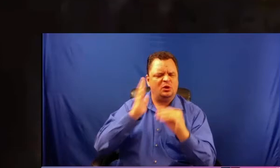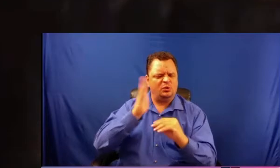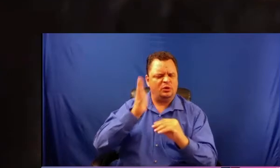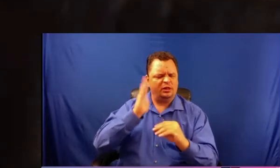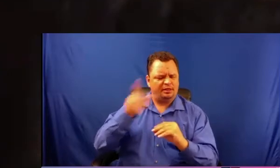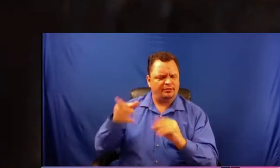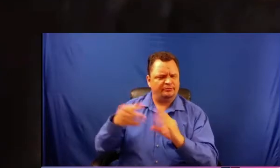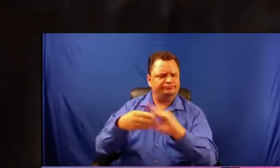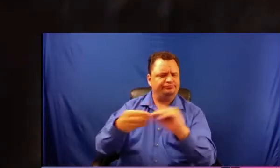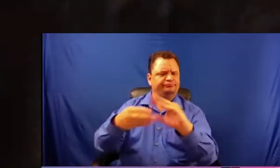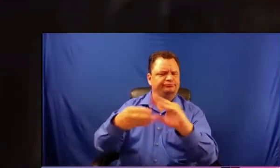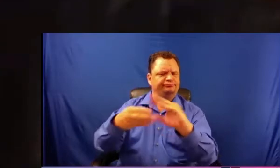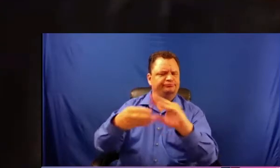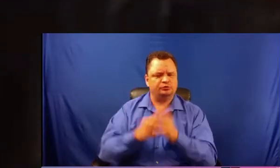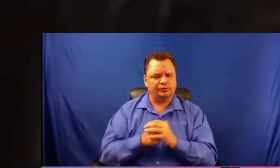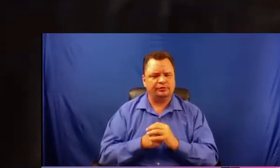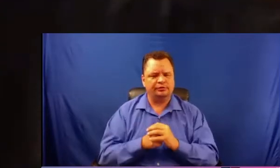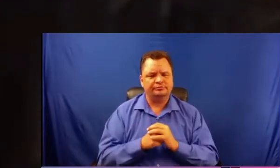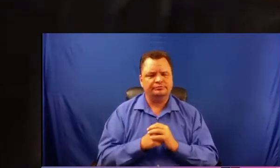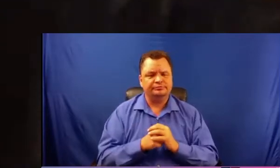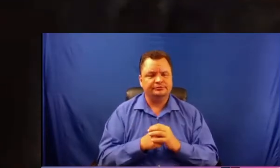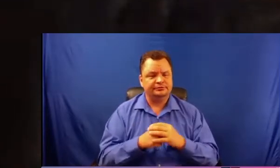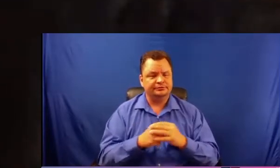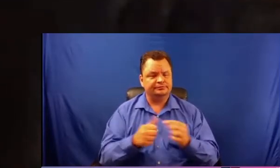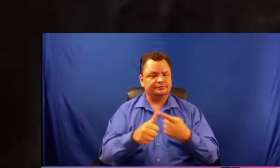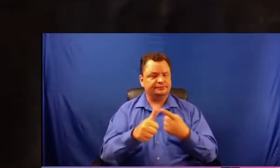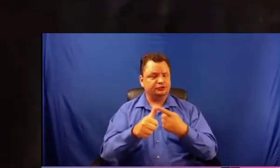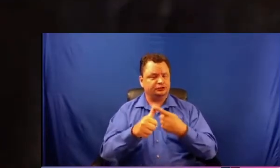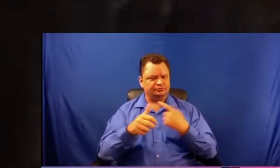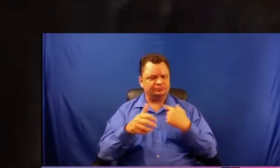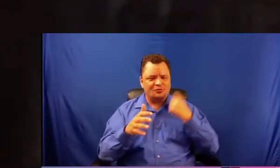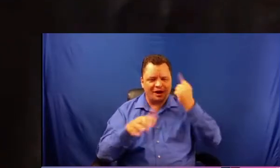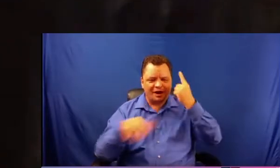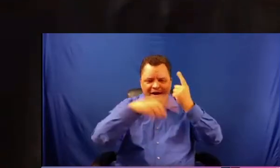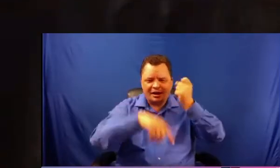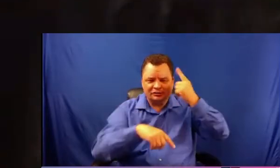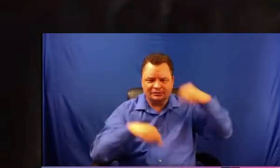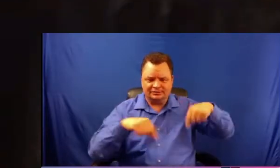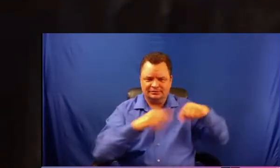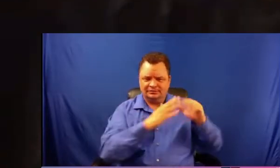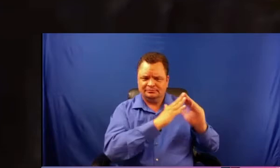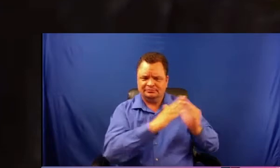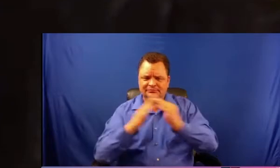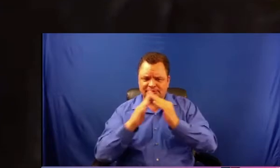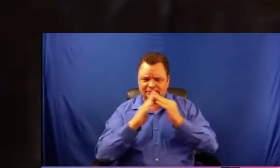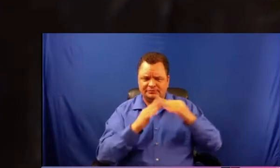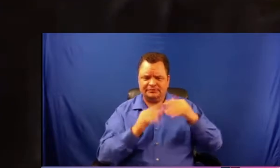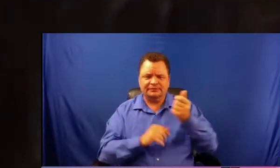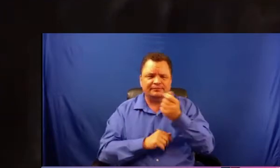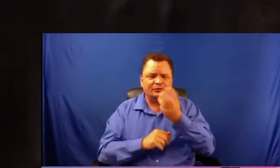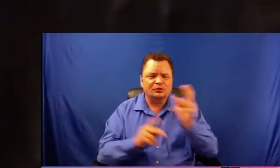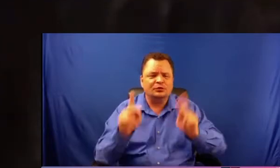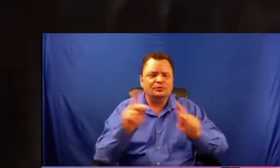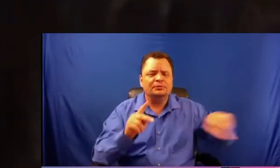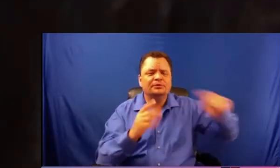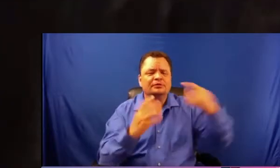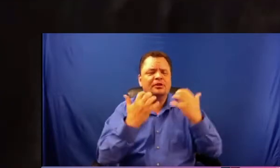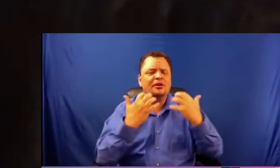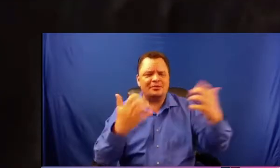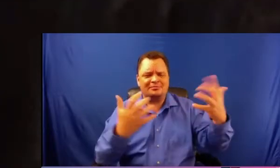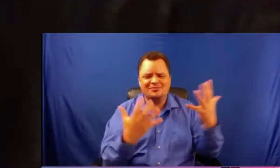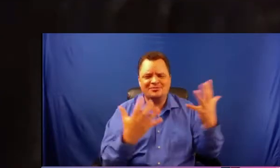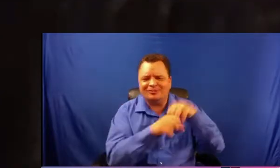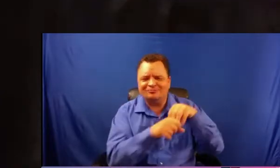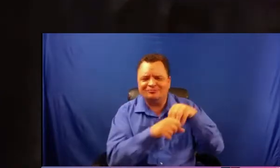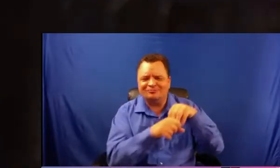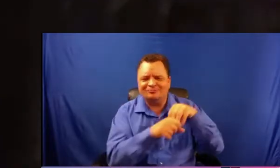we understand that this community and some members of the public are very passionate in their beliefs about the risks of COVID,